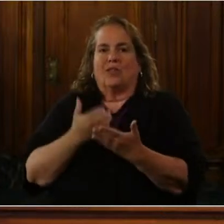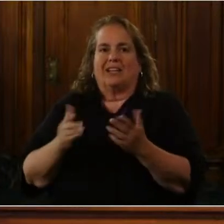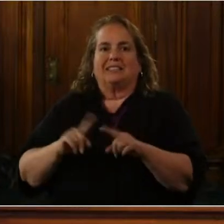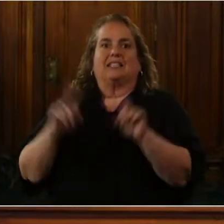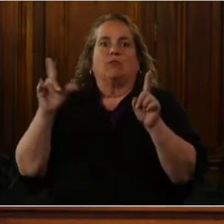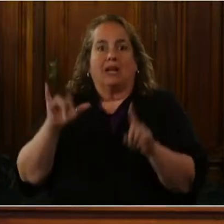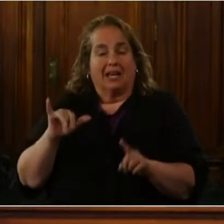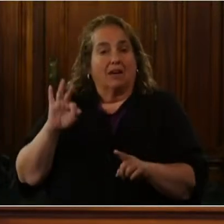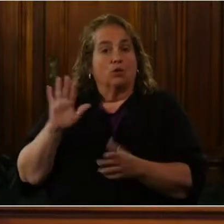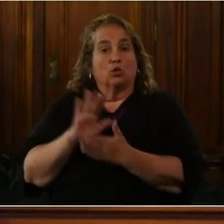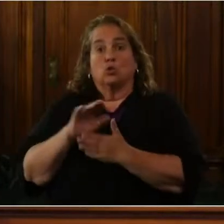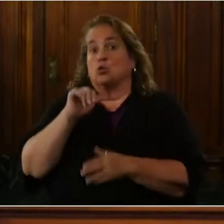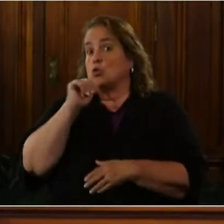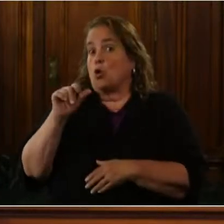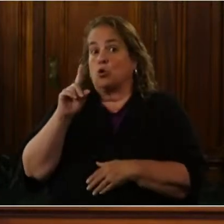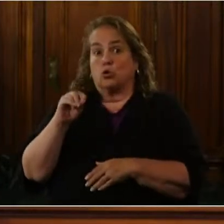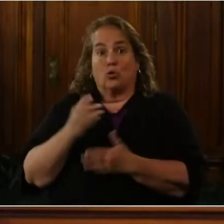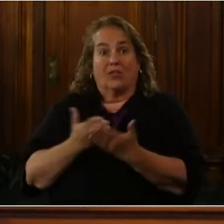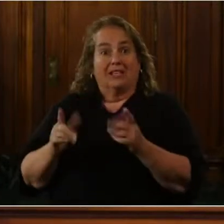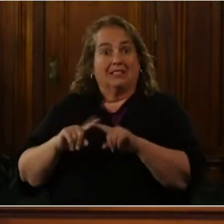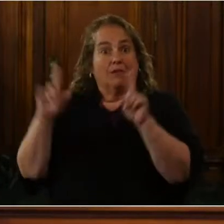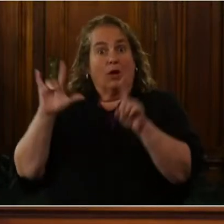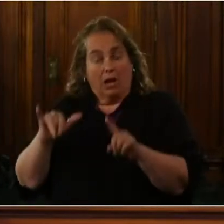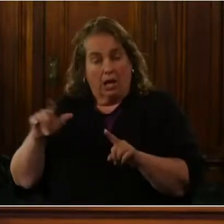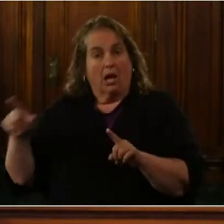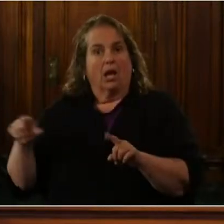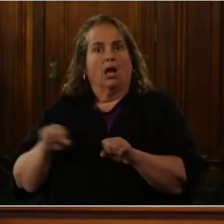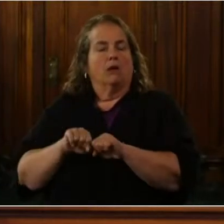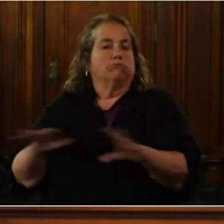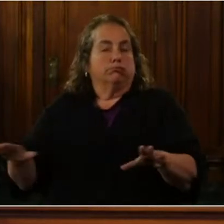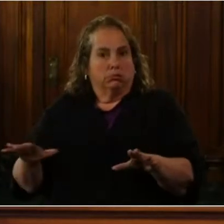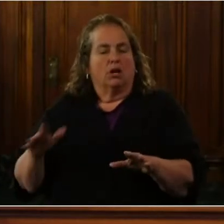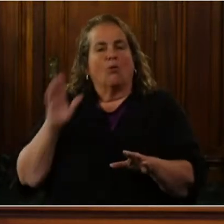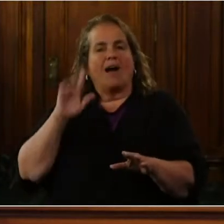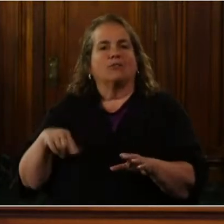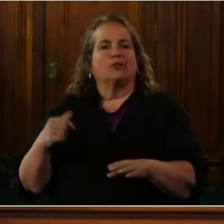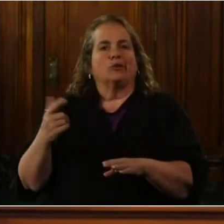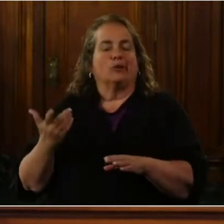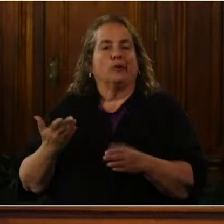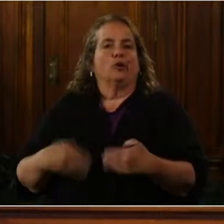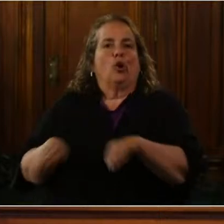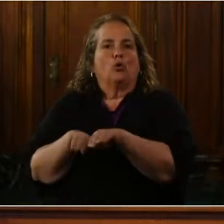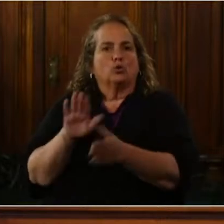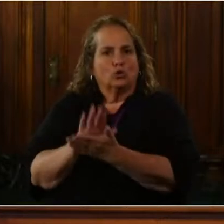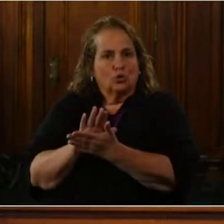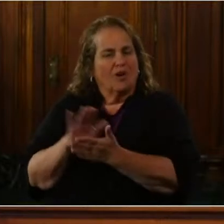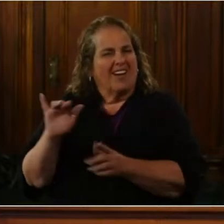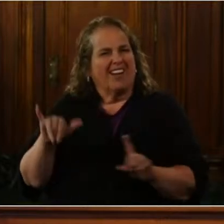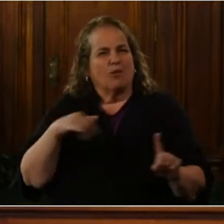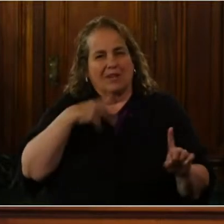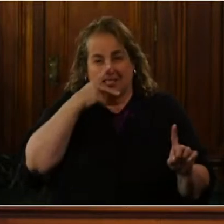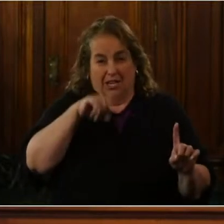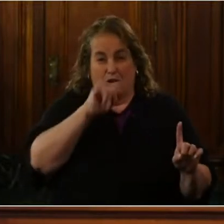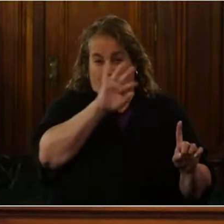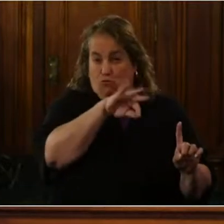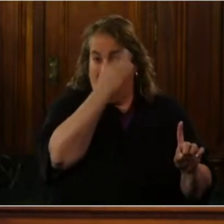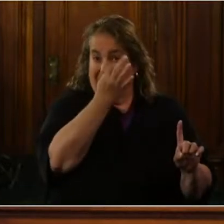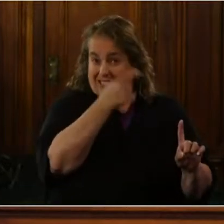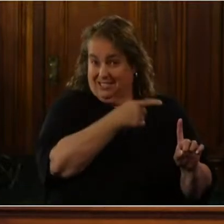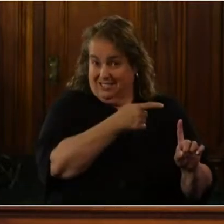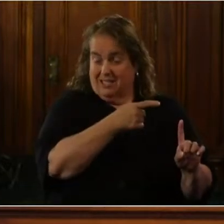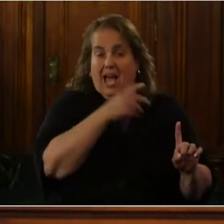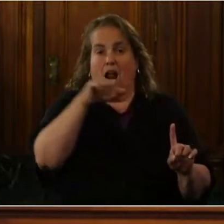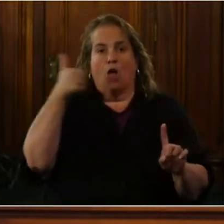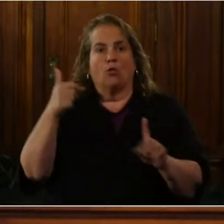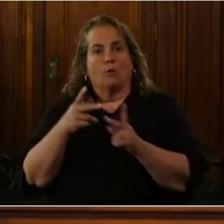things differently, they have an outbreak, you shut down that school. I think we've seen that in France and some other places. My hope is that we can